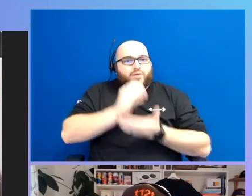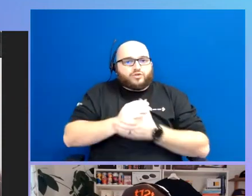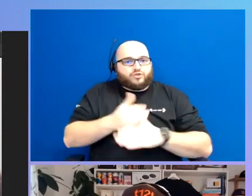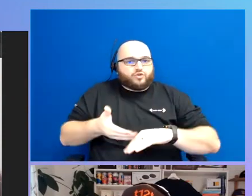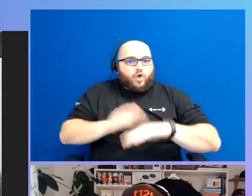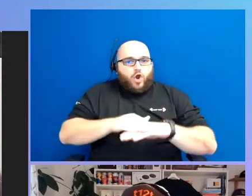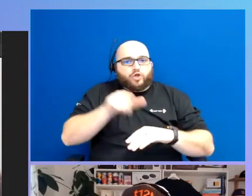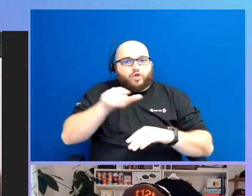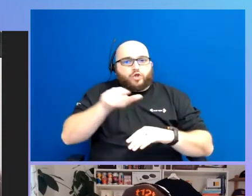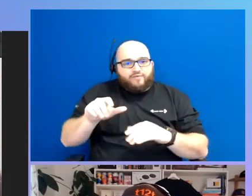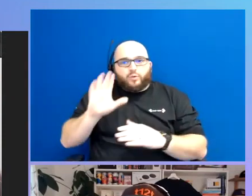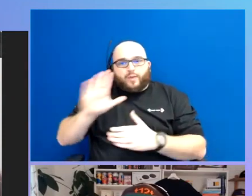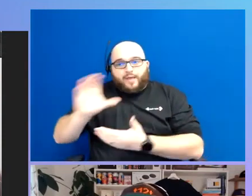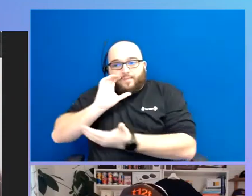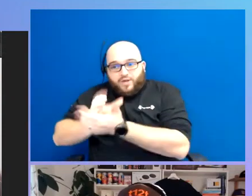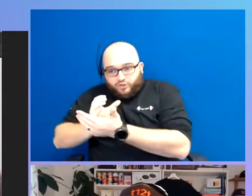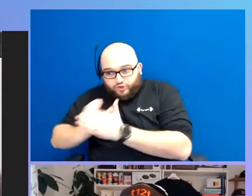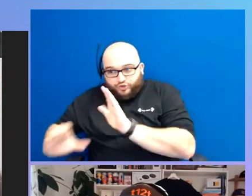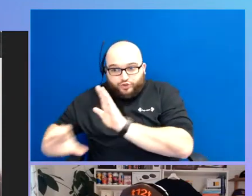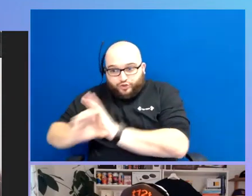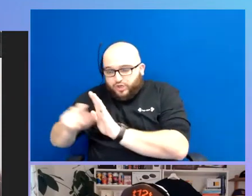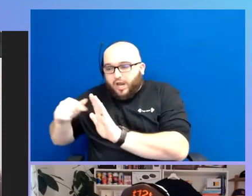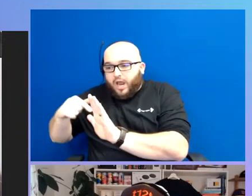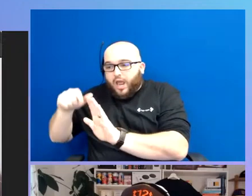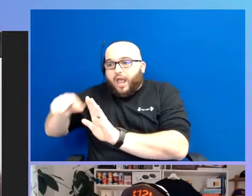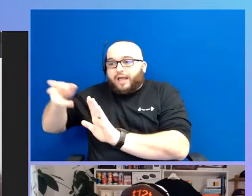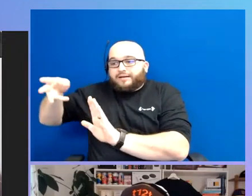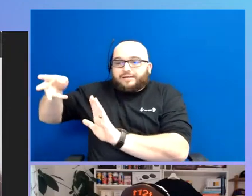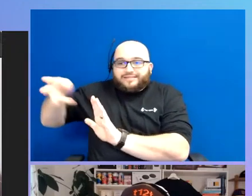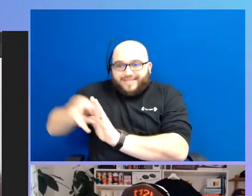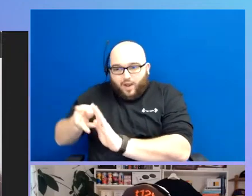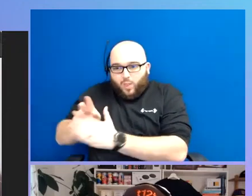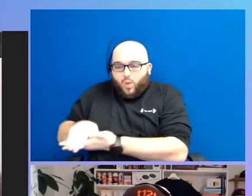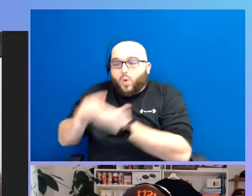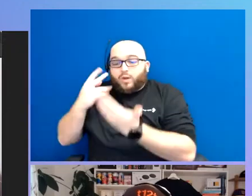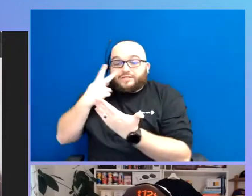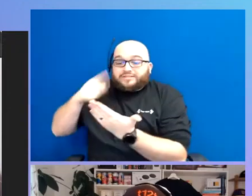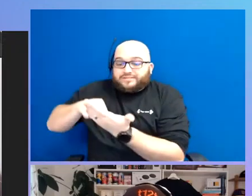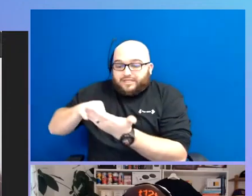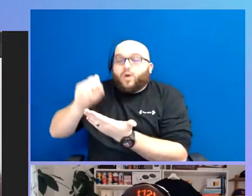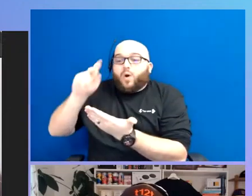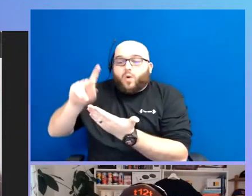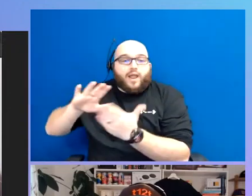start. So you have to actively download the images or show the images.